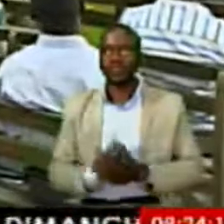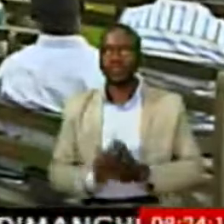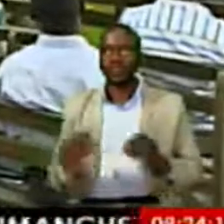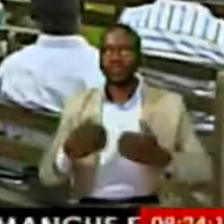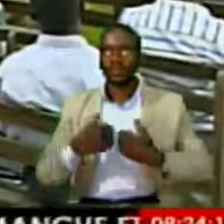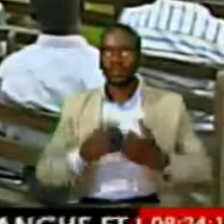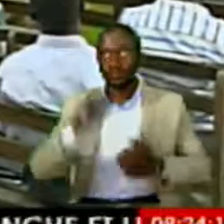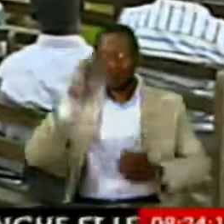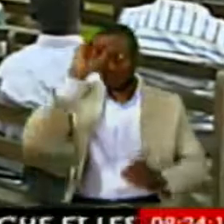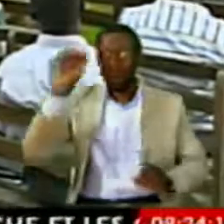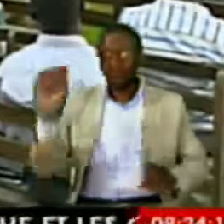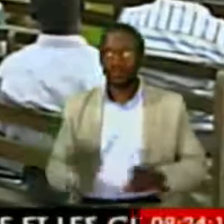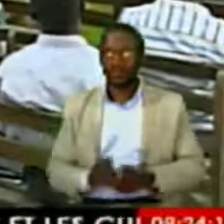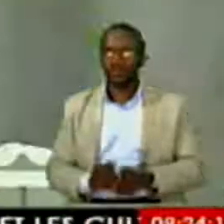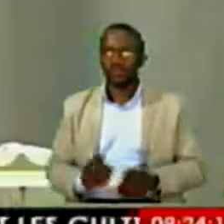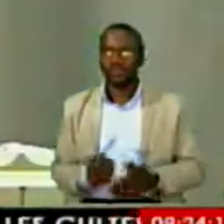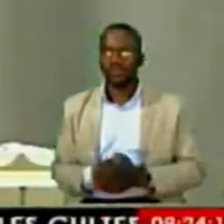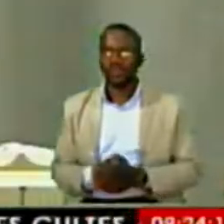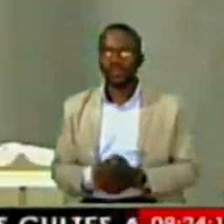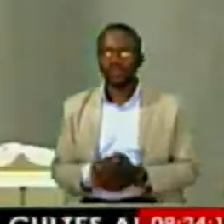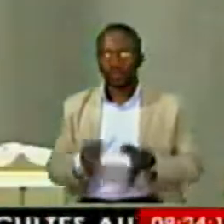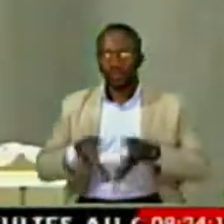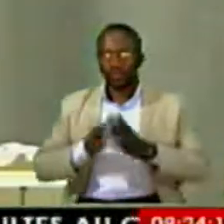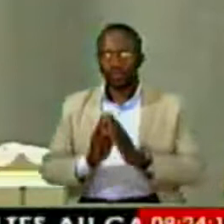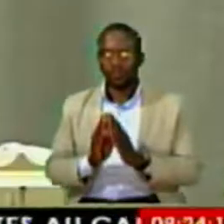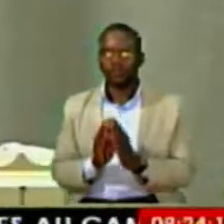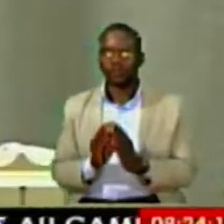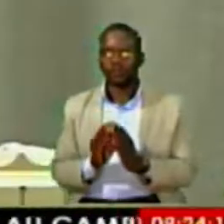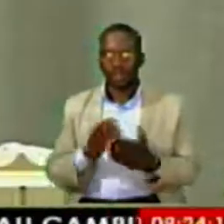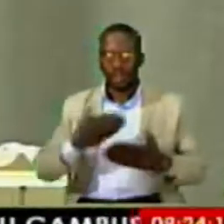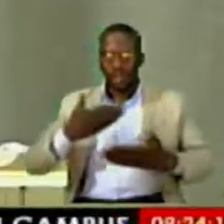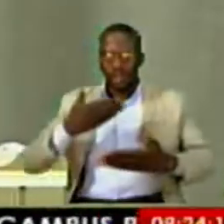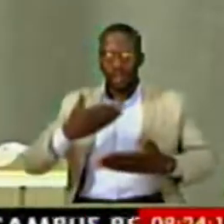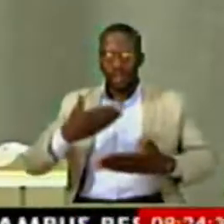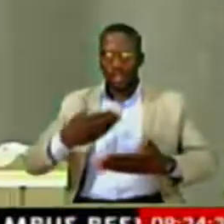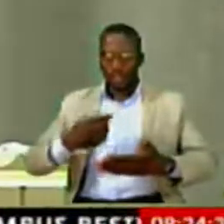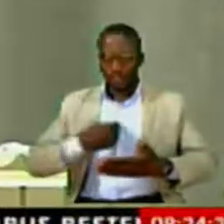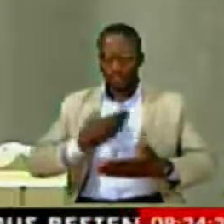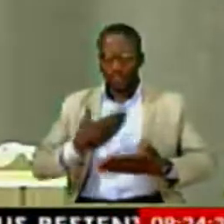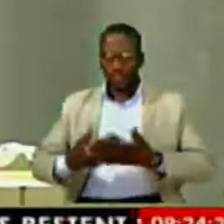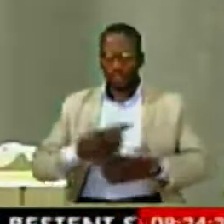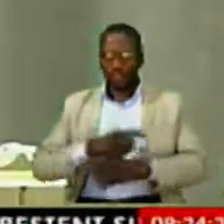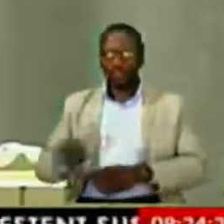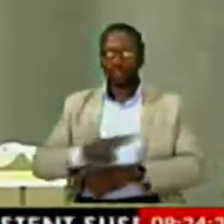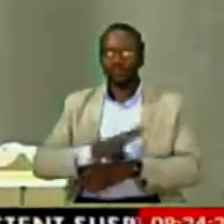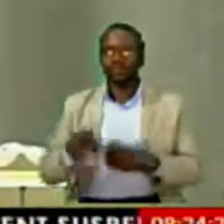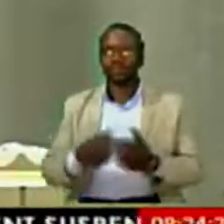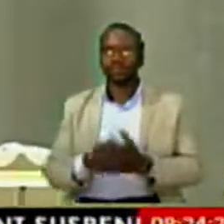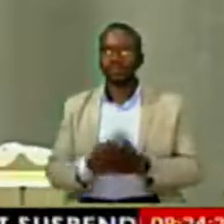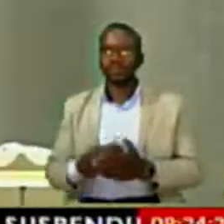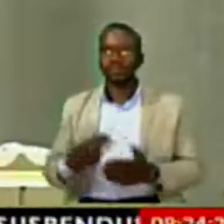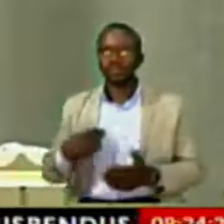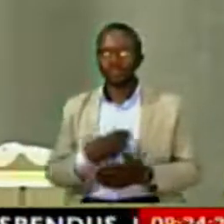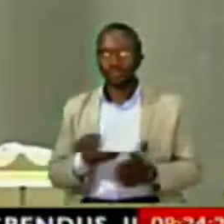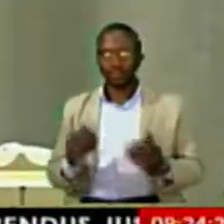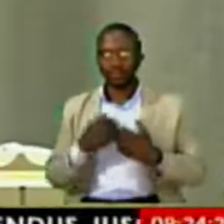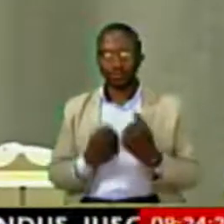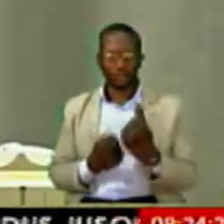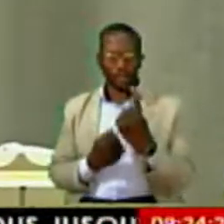frère qui m'a demandé de vous saluer. There are brothers who asked me to greet you. Nous avons le frère